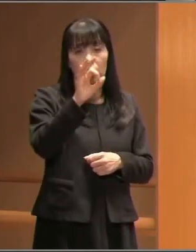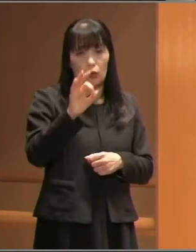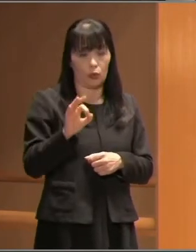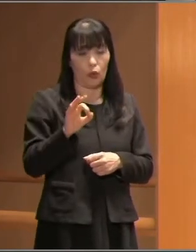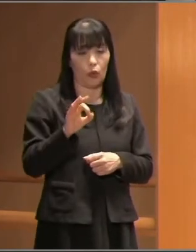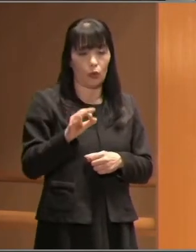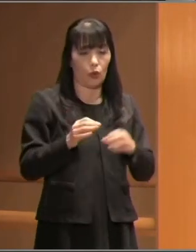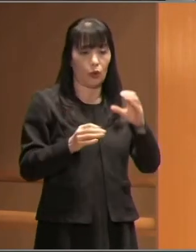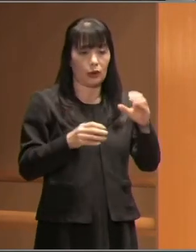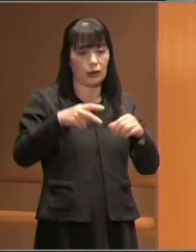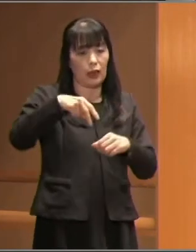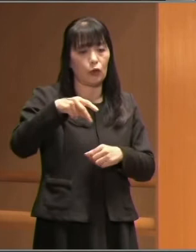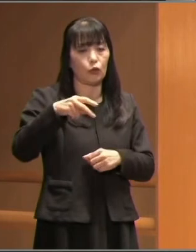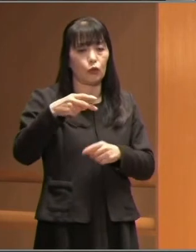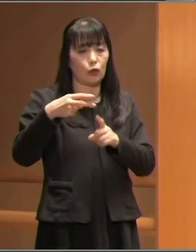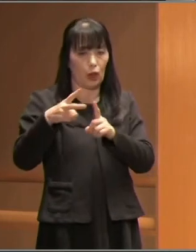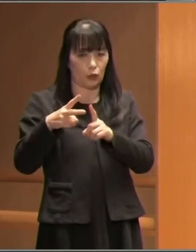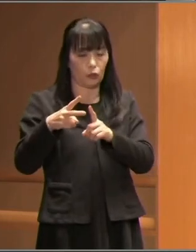The